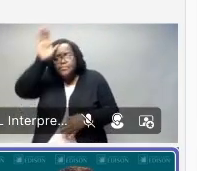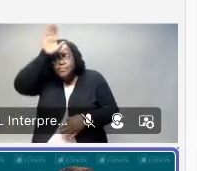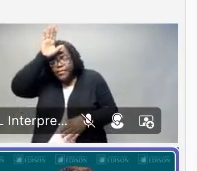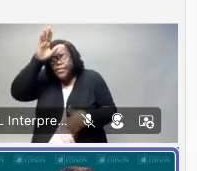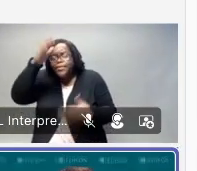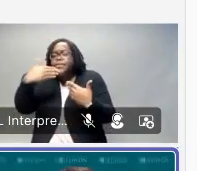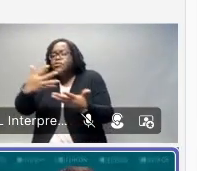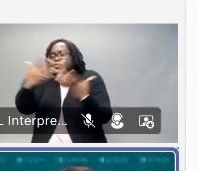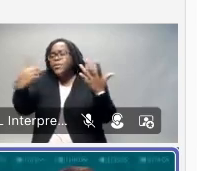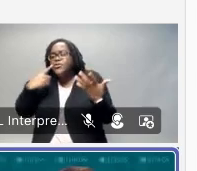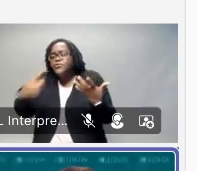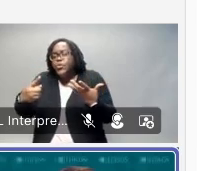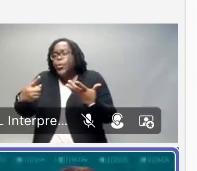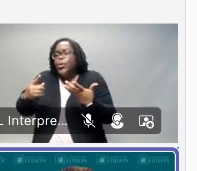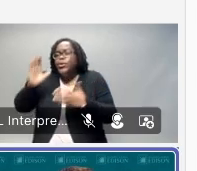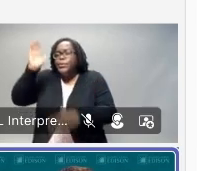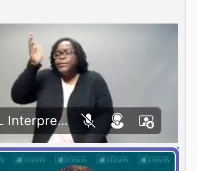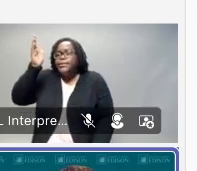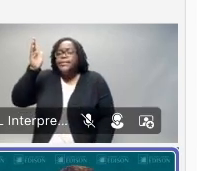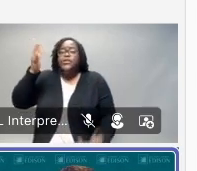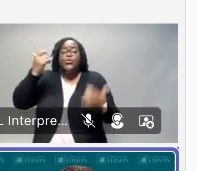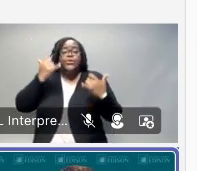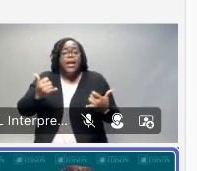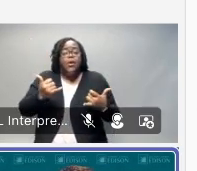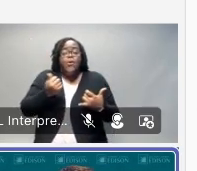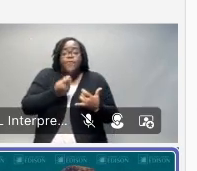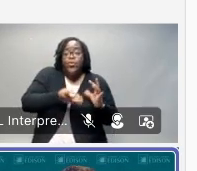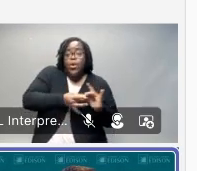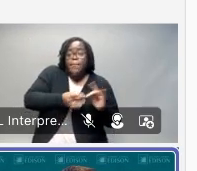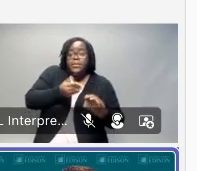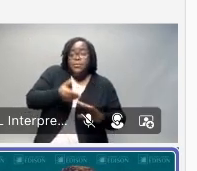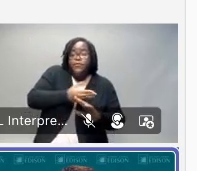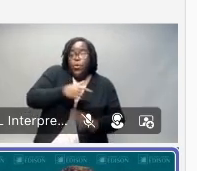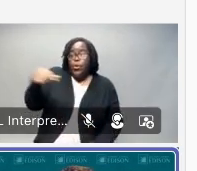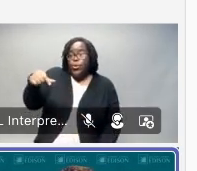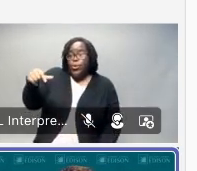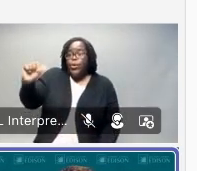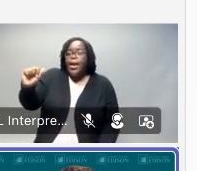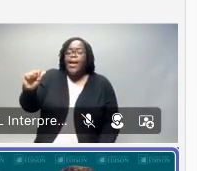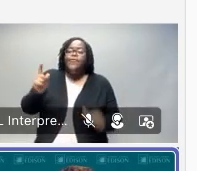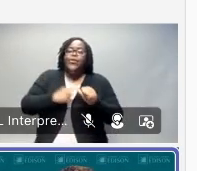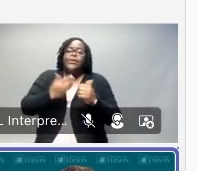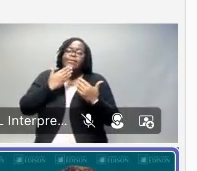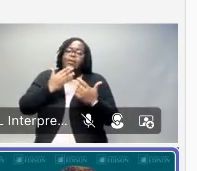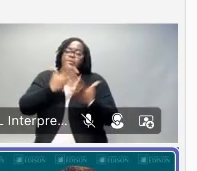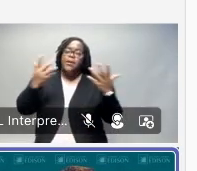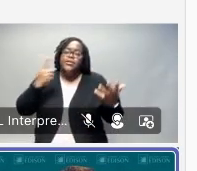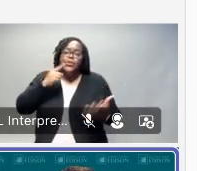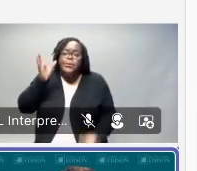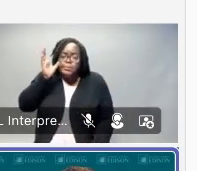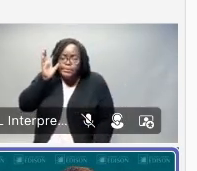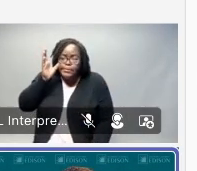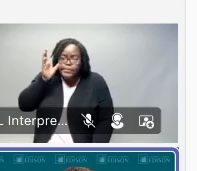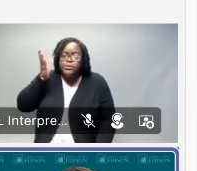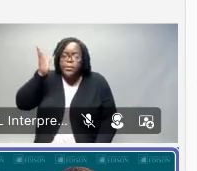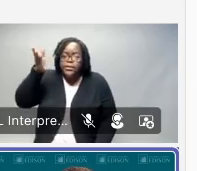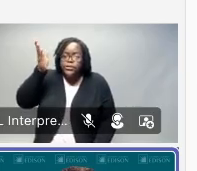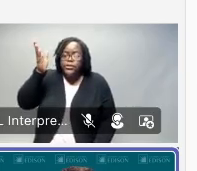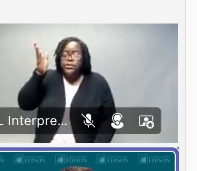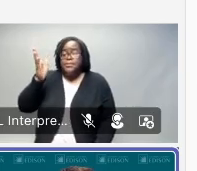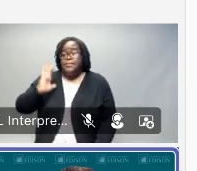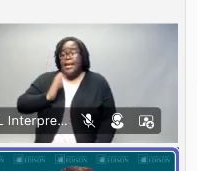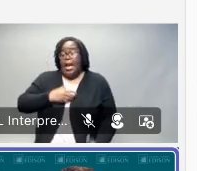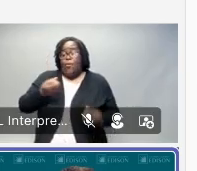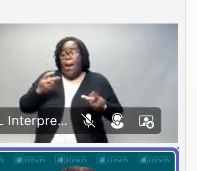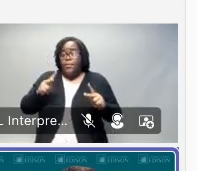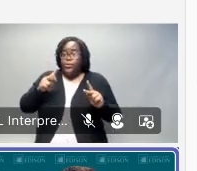dive into some Q&A, a couple comments before we do that. First, thank you all for your attention throughout the presentation. This is our opportunity to